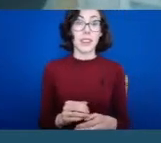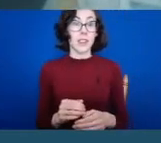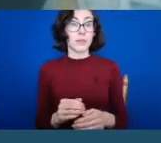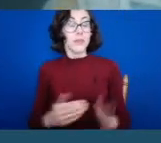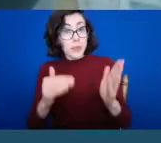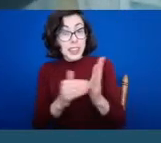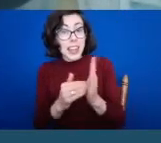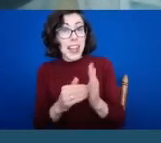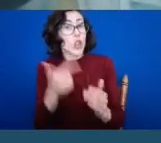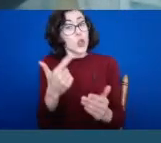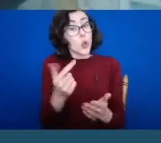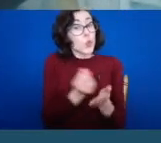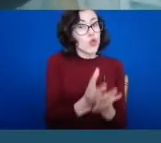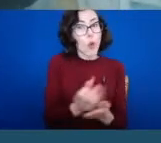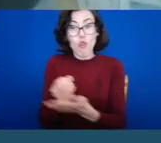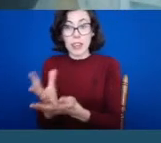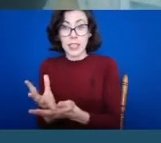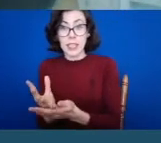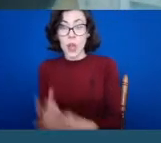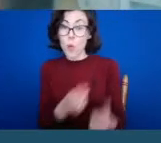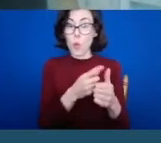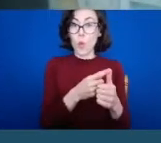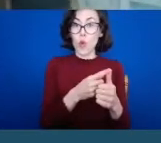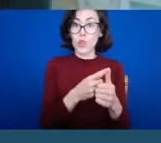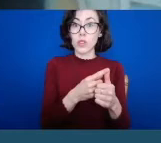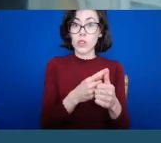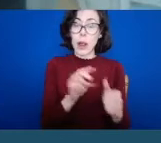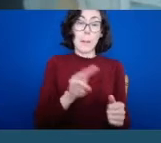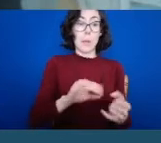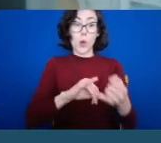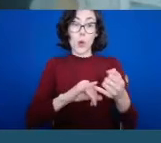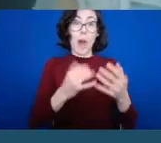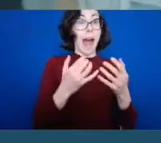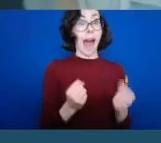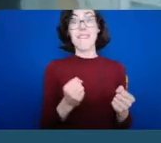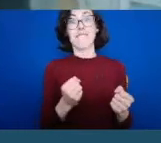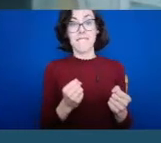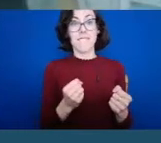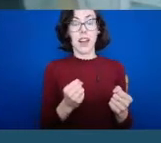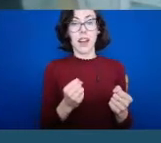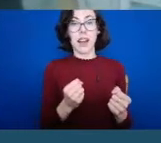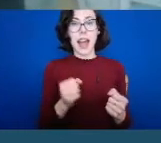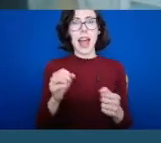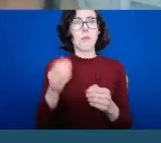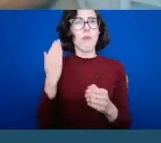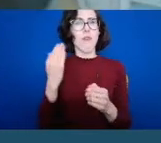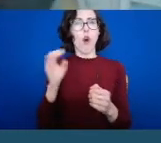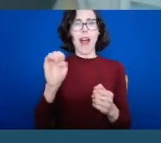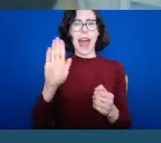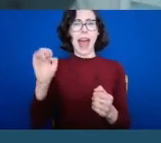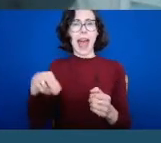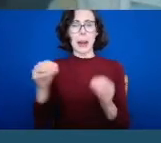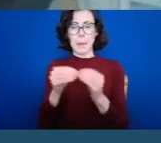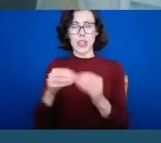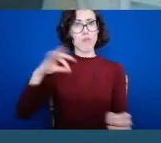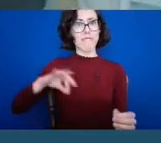stories here. There's one story of the haves. And Ellen used the term privileged earlier on. So kind of those of us who are